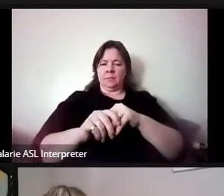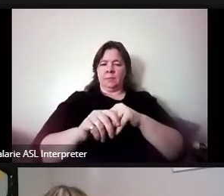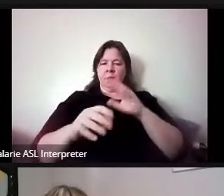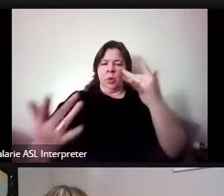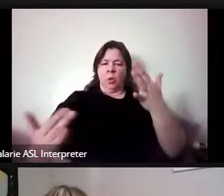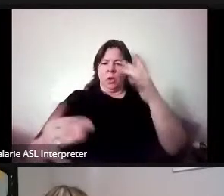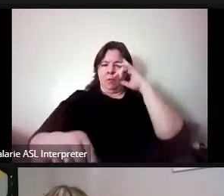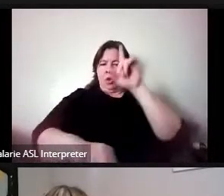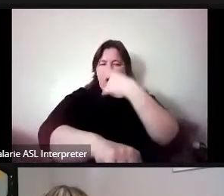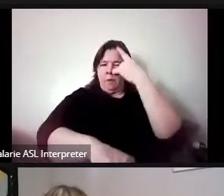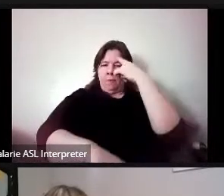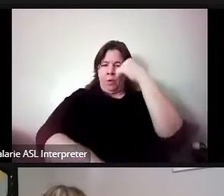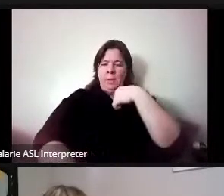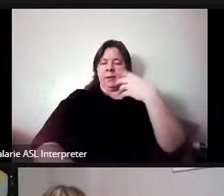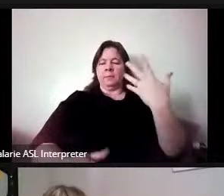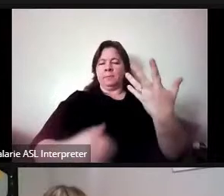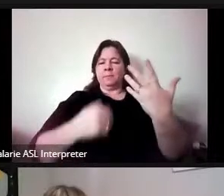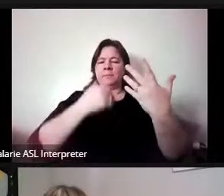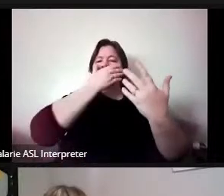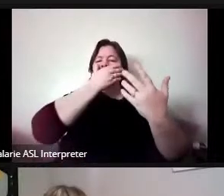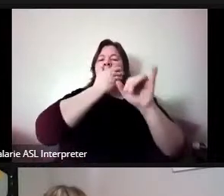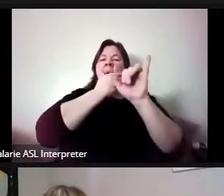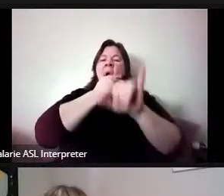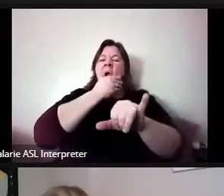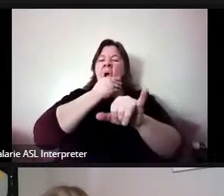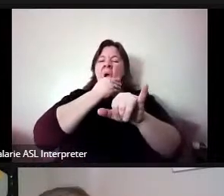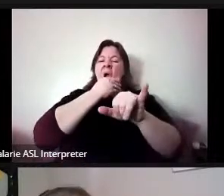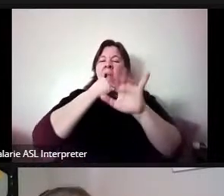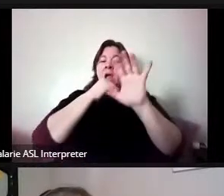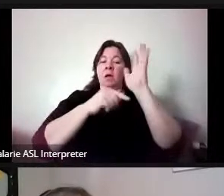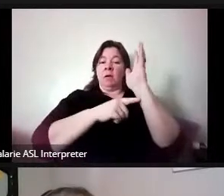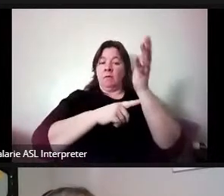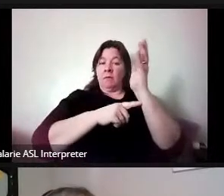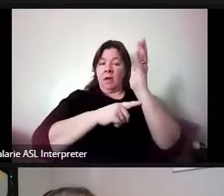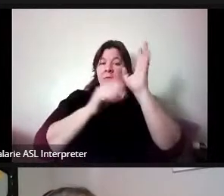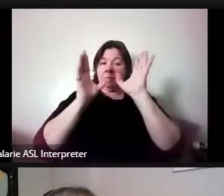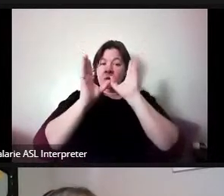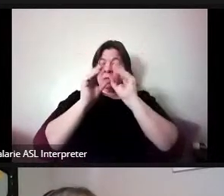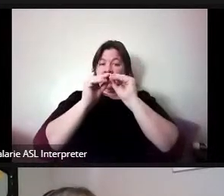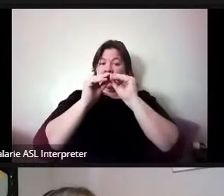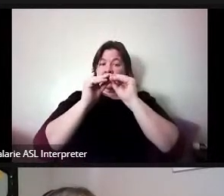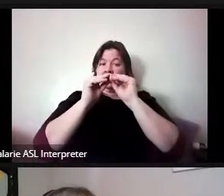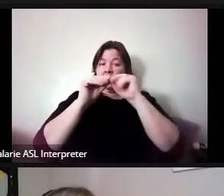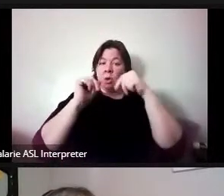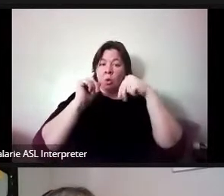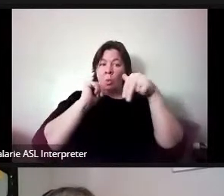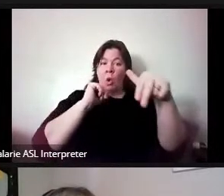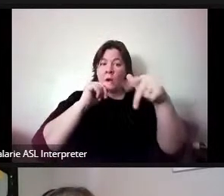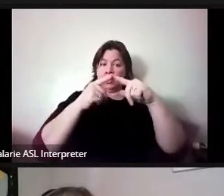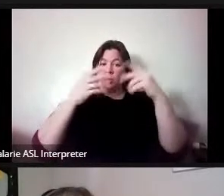long. Actually, so that was just a 5 minutes work over here. But